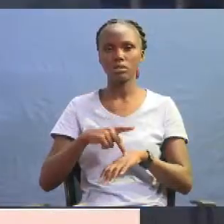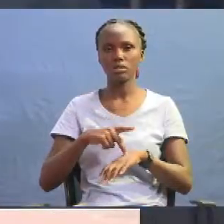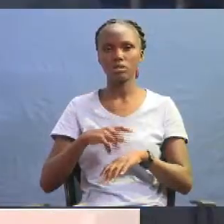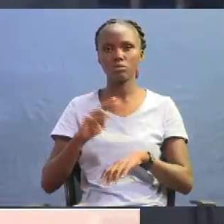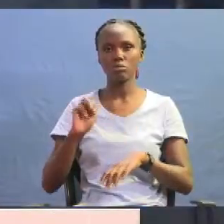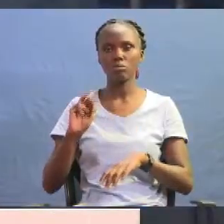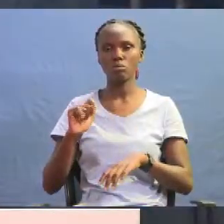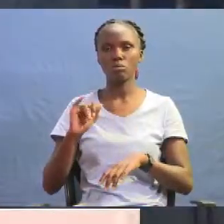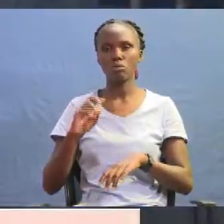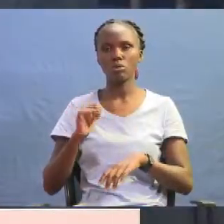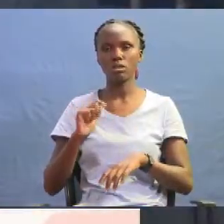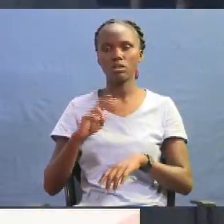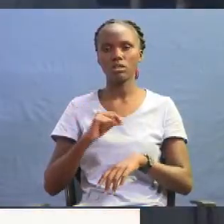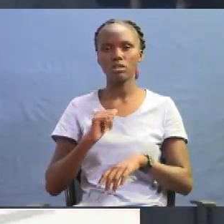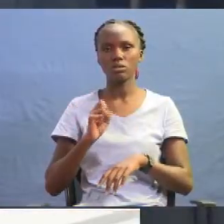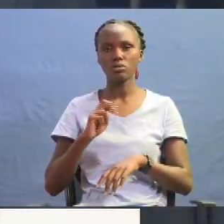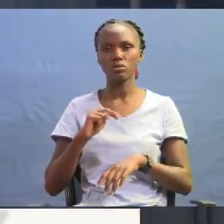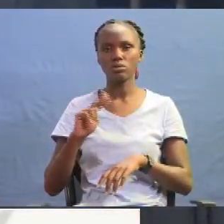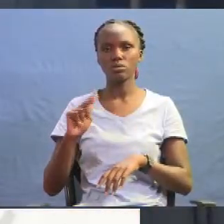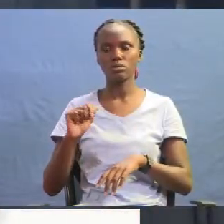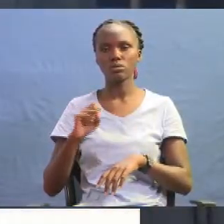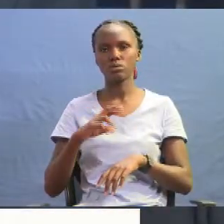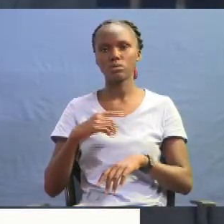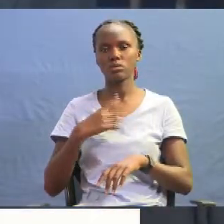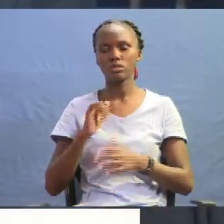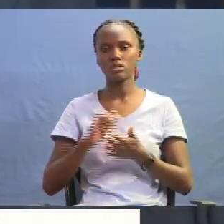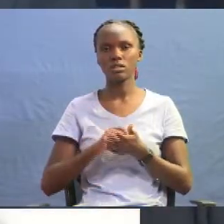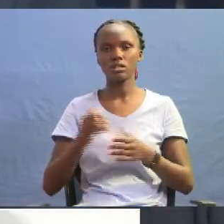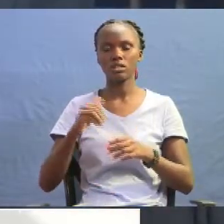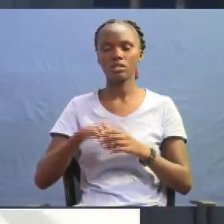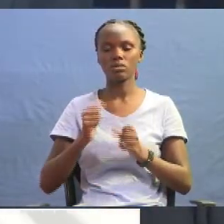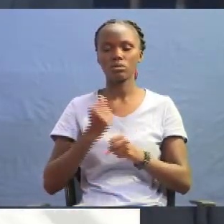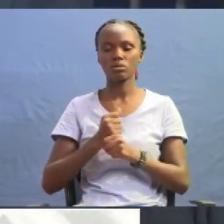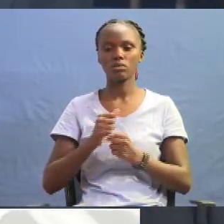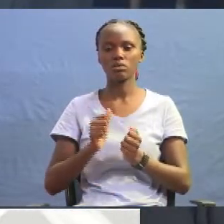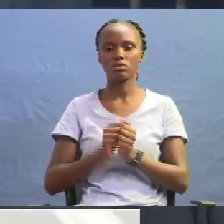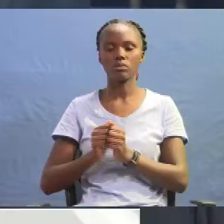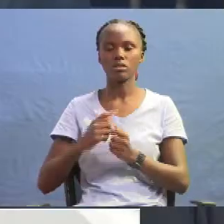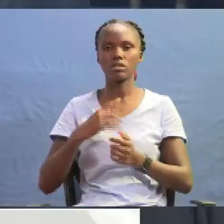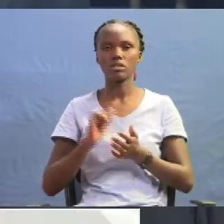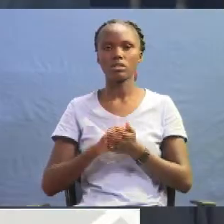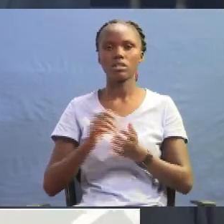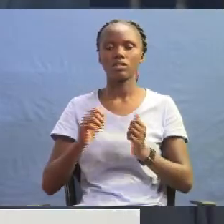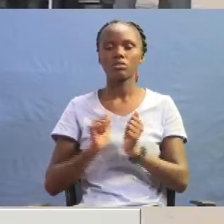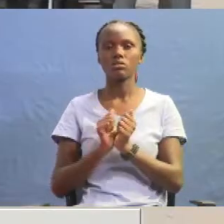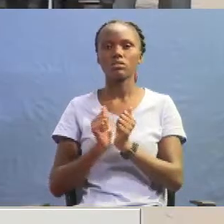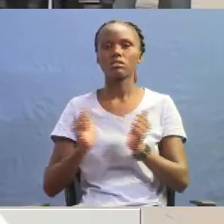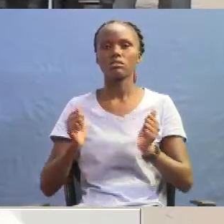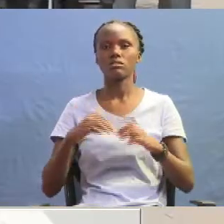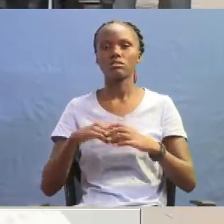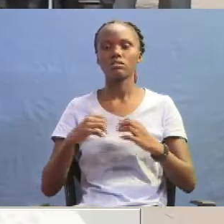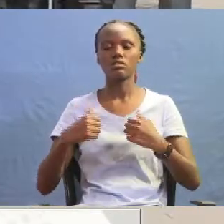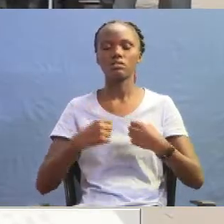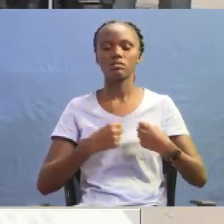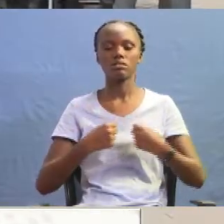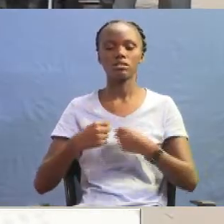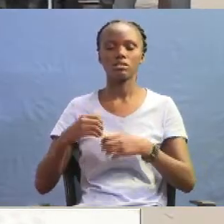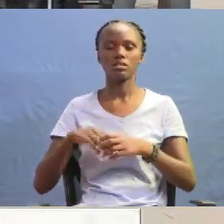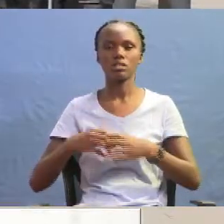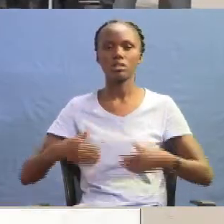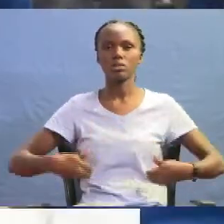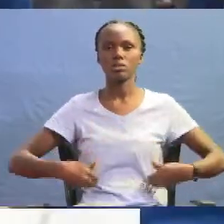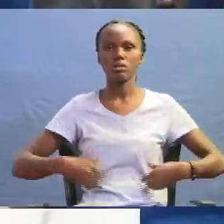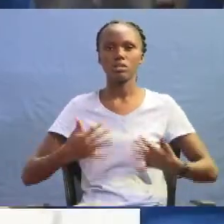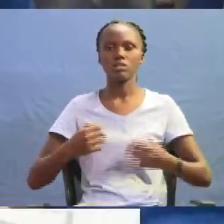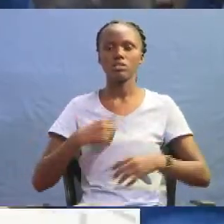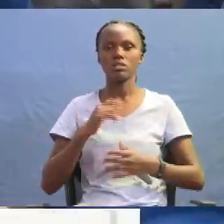School Gesusu, identified negative peer influence and pure attitudes as major challenges for youth. He highlighted the